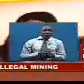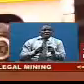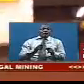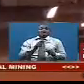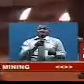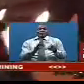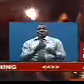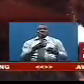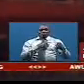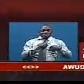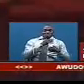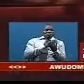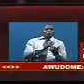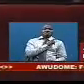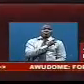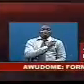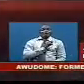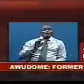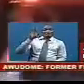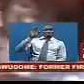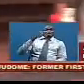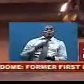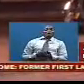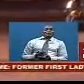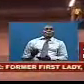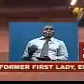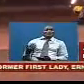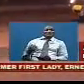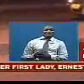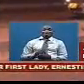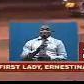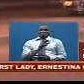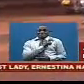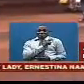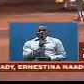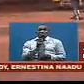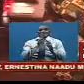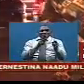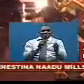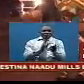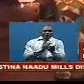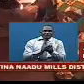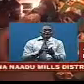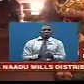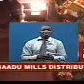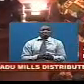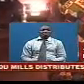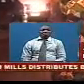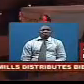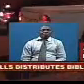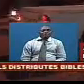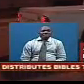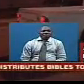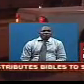they, however, complain that some police officers extort money from them. DSP Freeman Tete responds to this